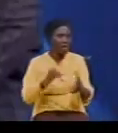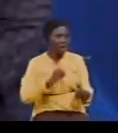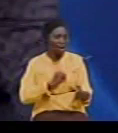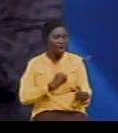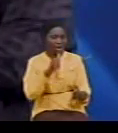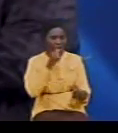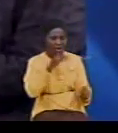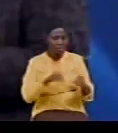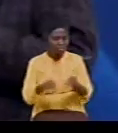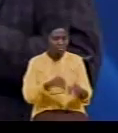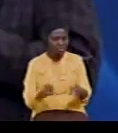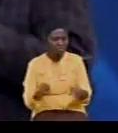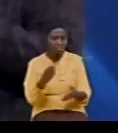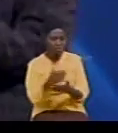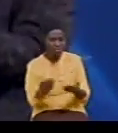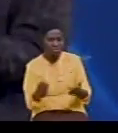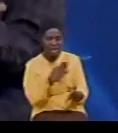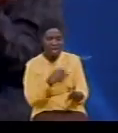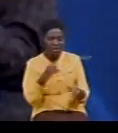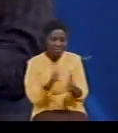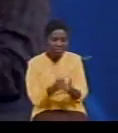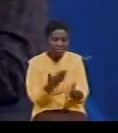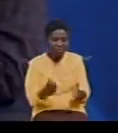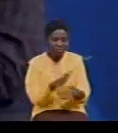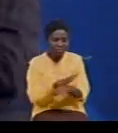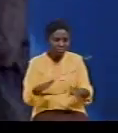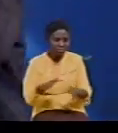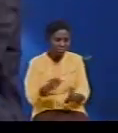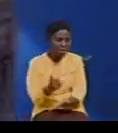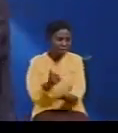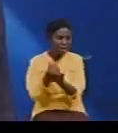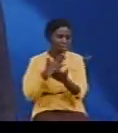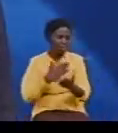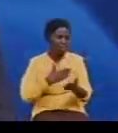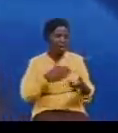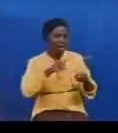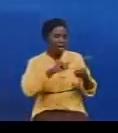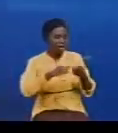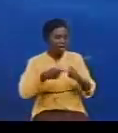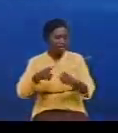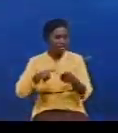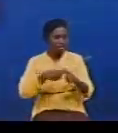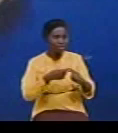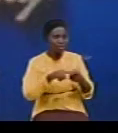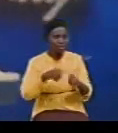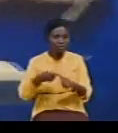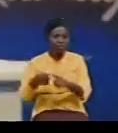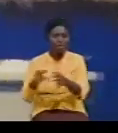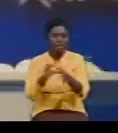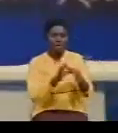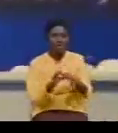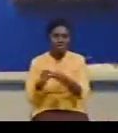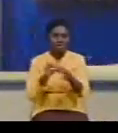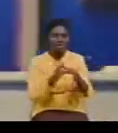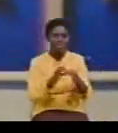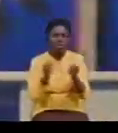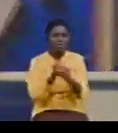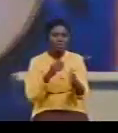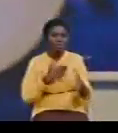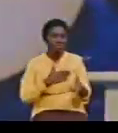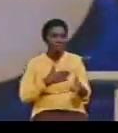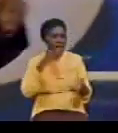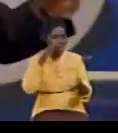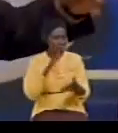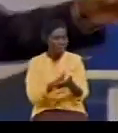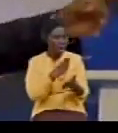thing did not help my relationship with my wife. I've been doing something, and the thing did not